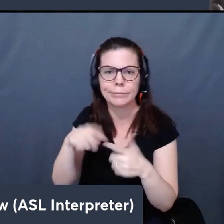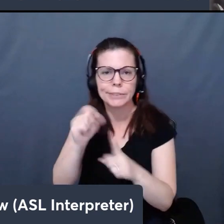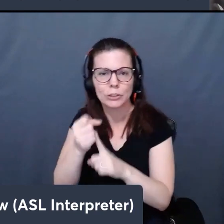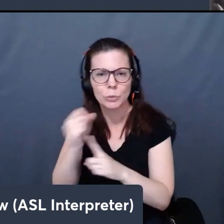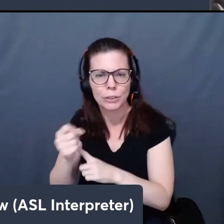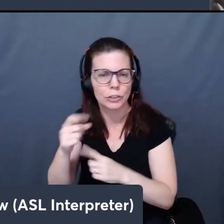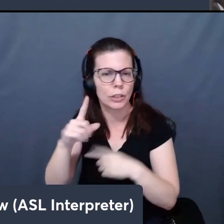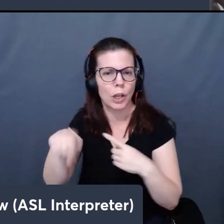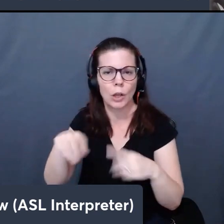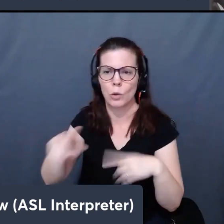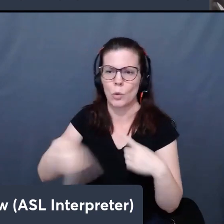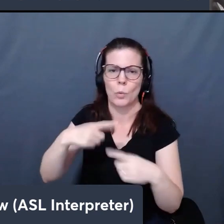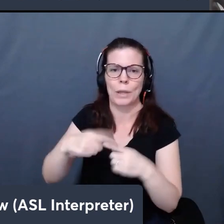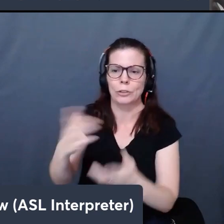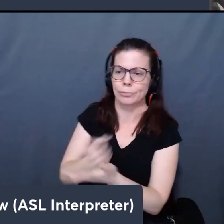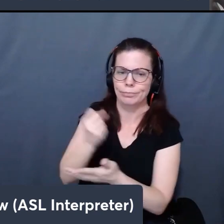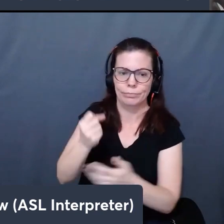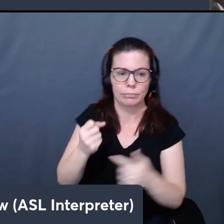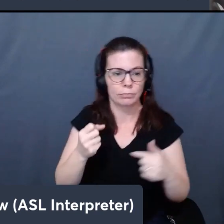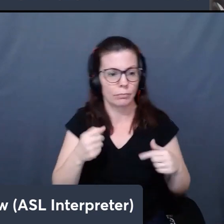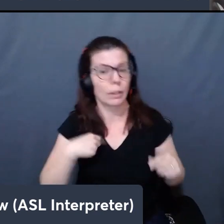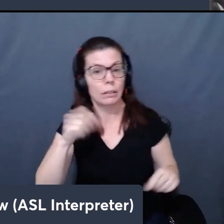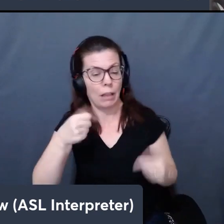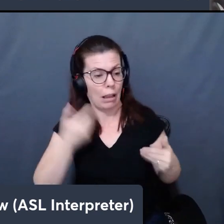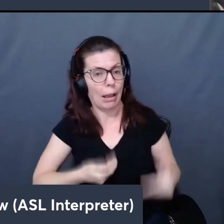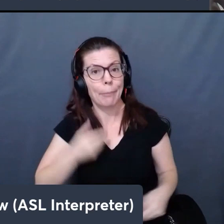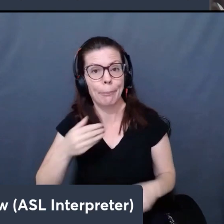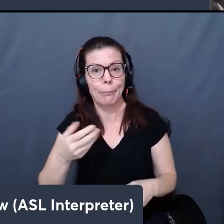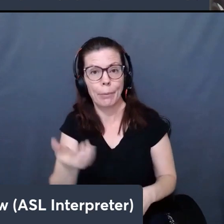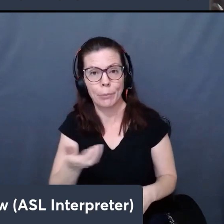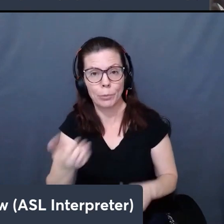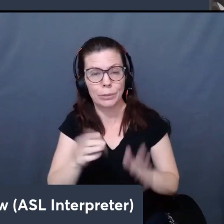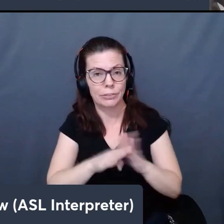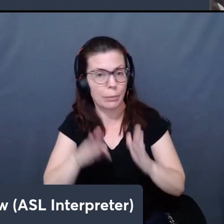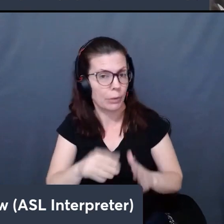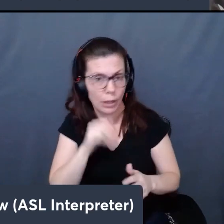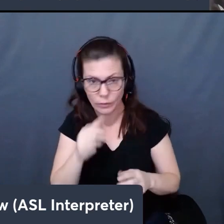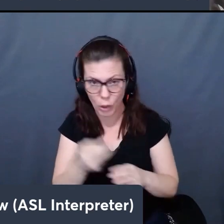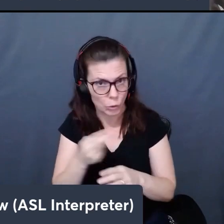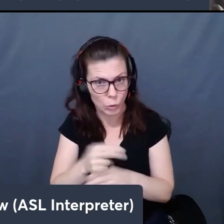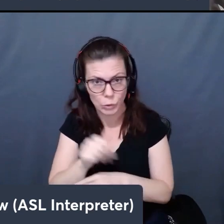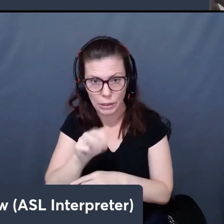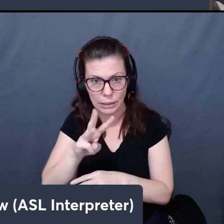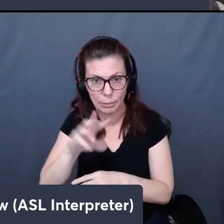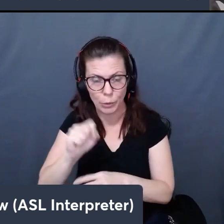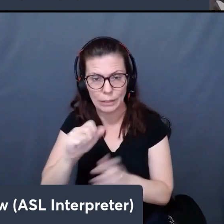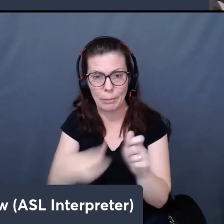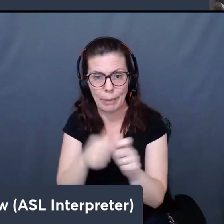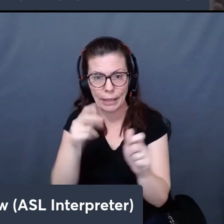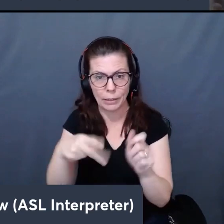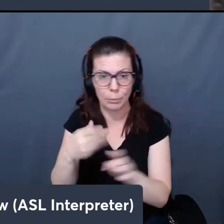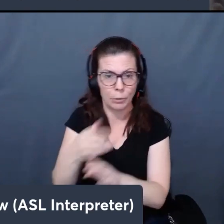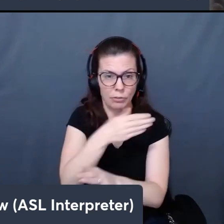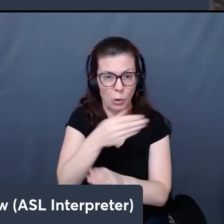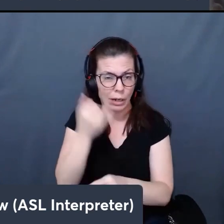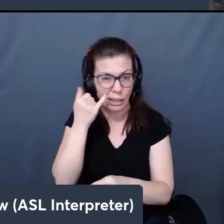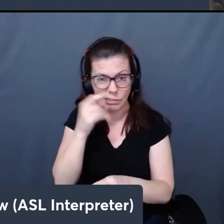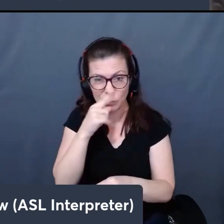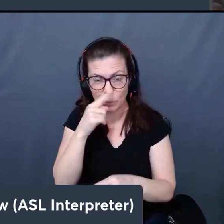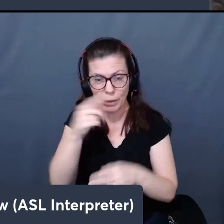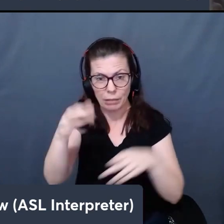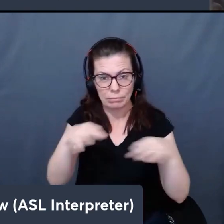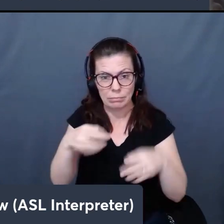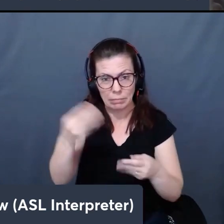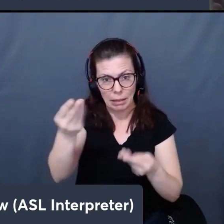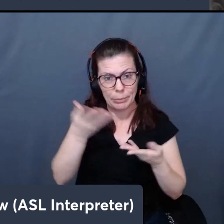advantage. Yeah, because I'm a mobile developer. I actually haven't used AWS Backup before, so if you could let me know what it's all about, that'd